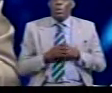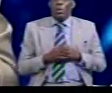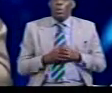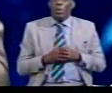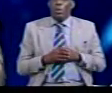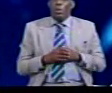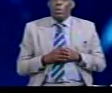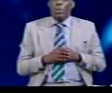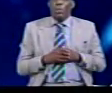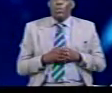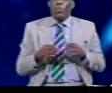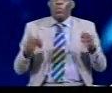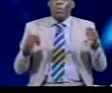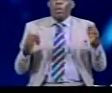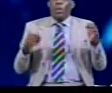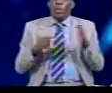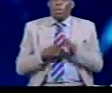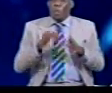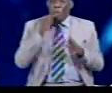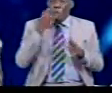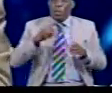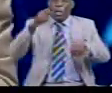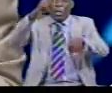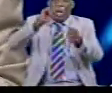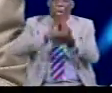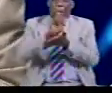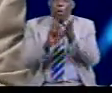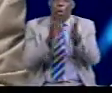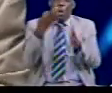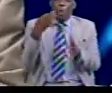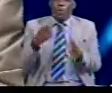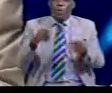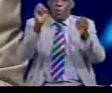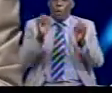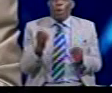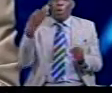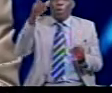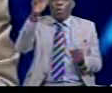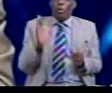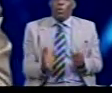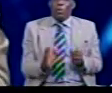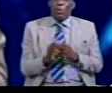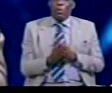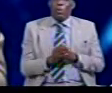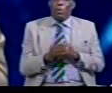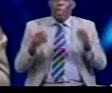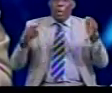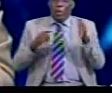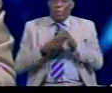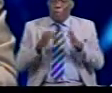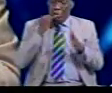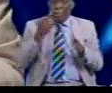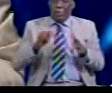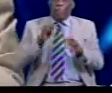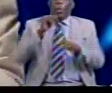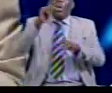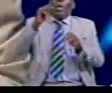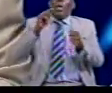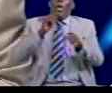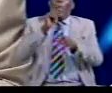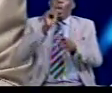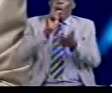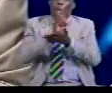Dieu. This is the hour of the power of God. C'est l'heure des merveilles de Dieu. This is the hour of the wonders of God.